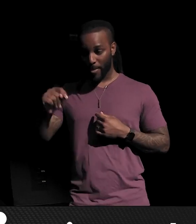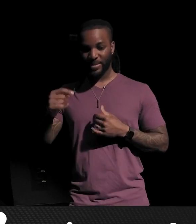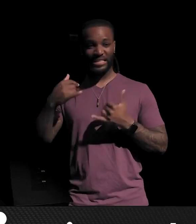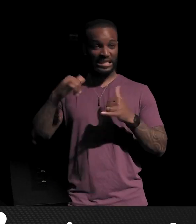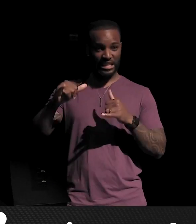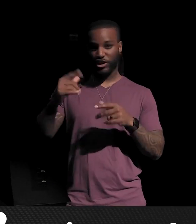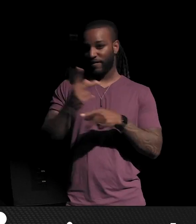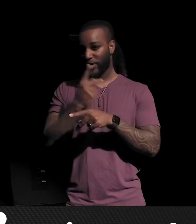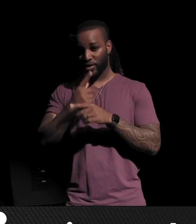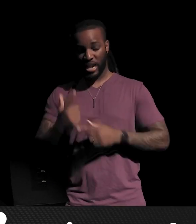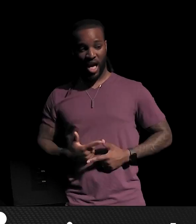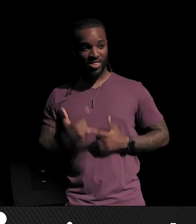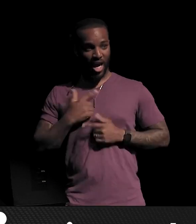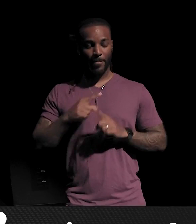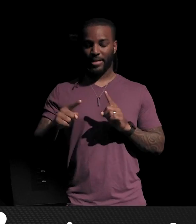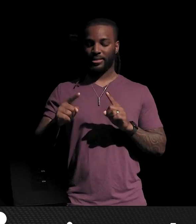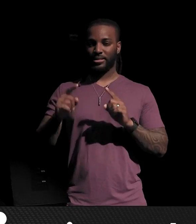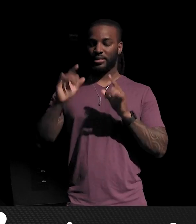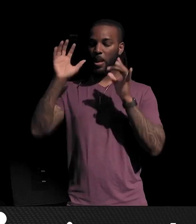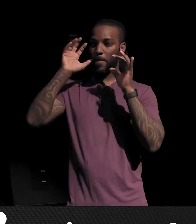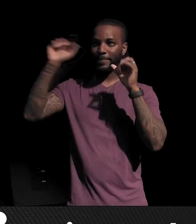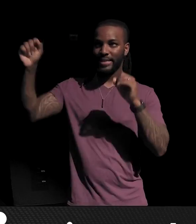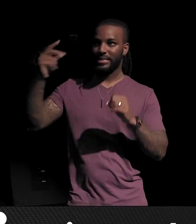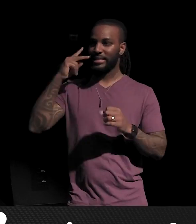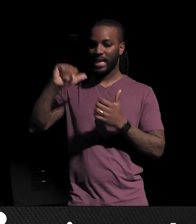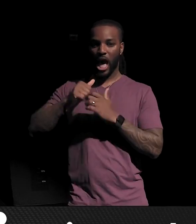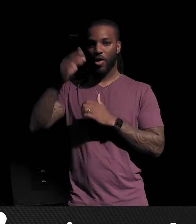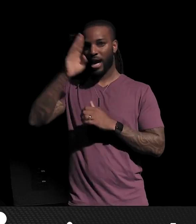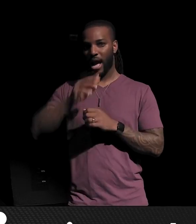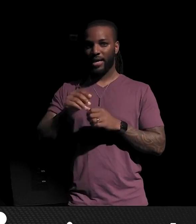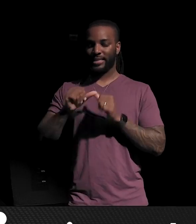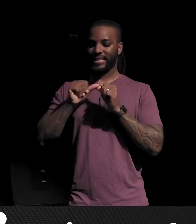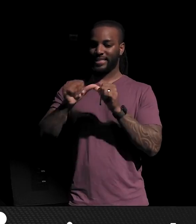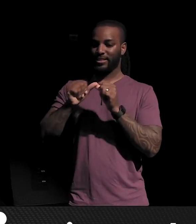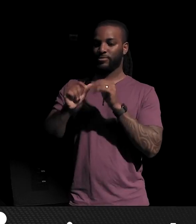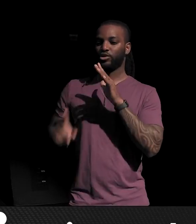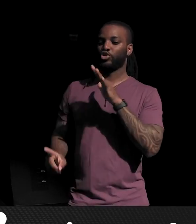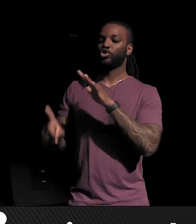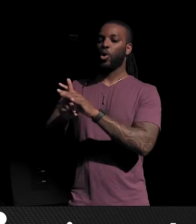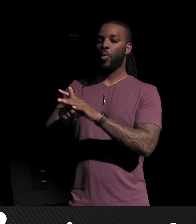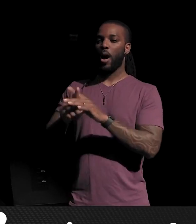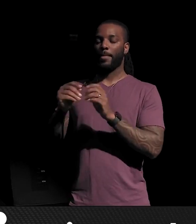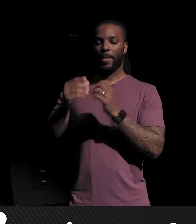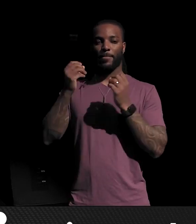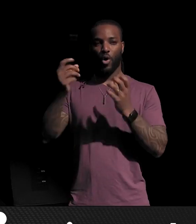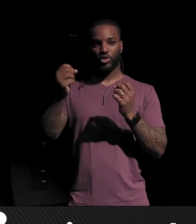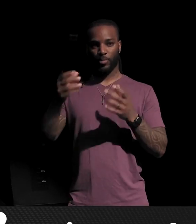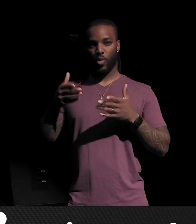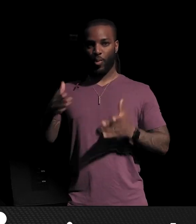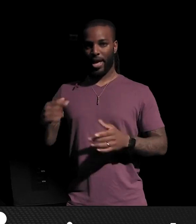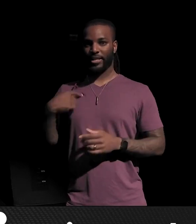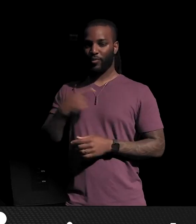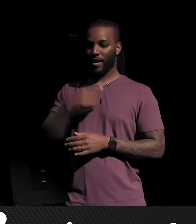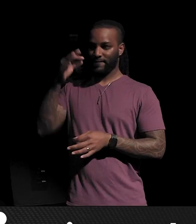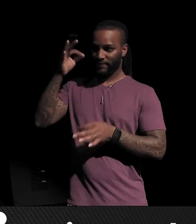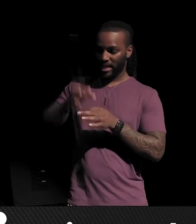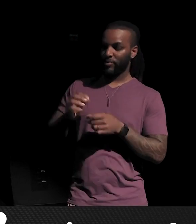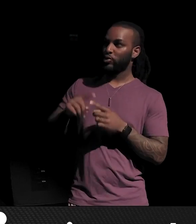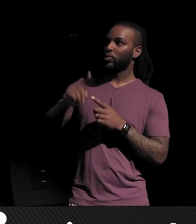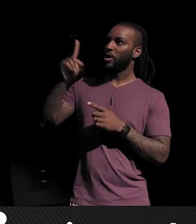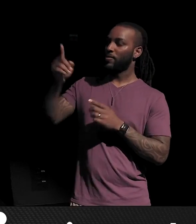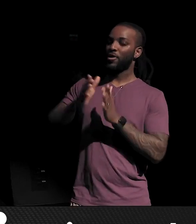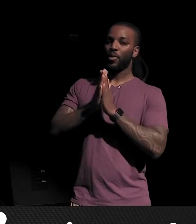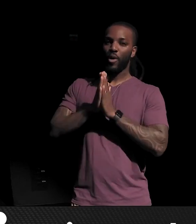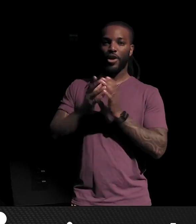life. But it's just amazing to see how God just continues to show up in multiple ways when we're just faithful to him and from the prayers and support